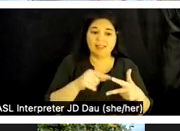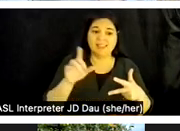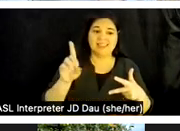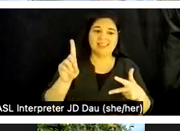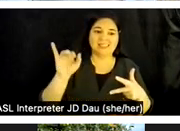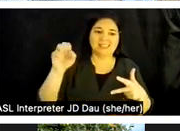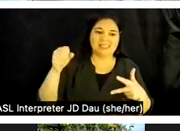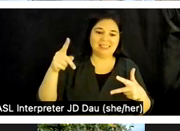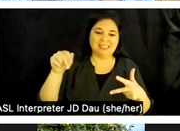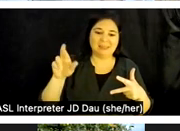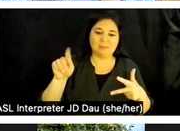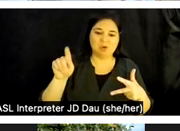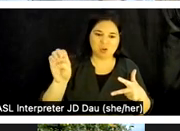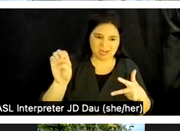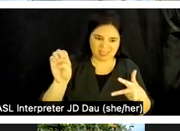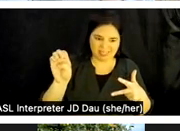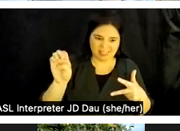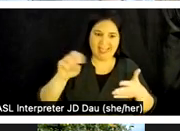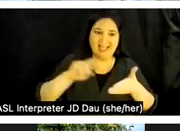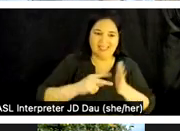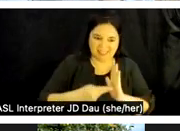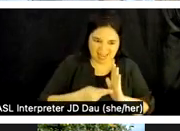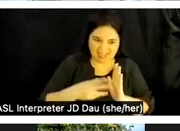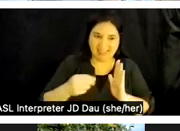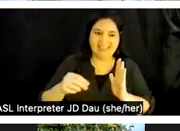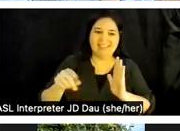or discriminatory effect.